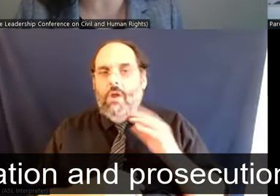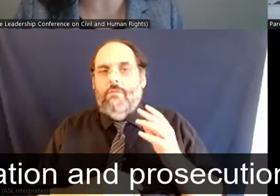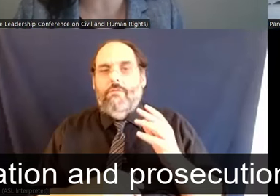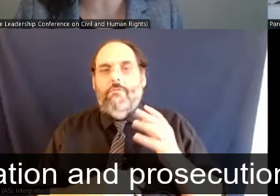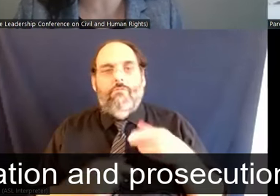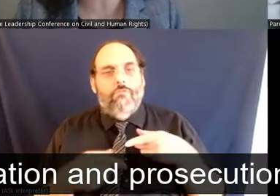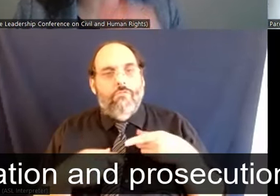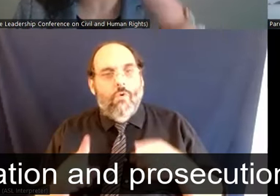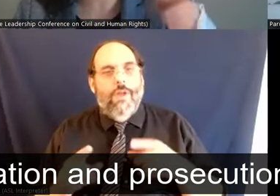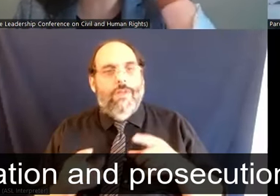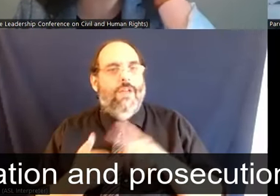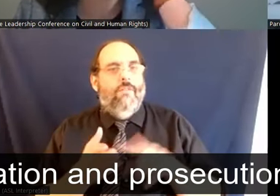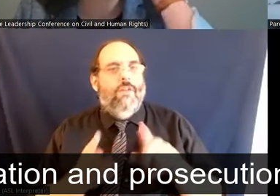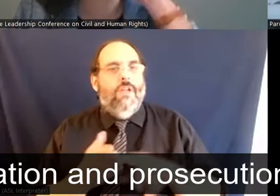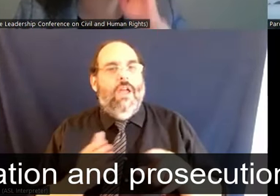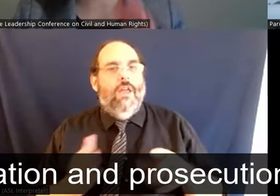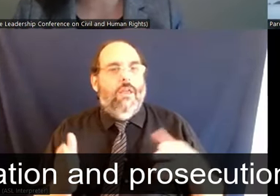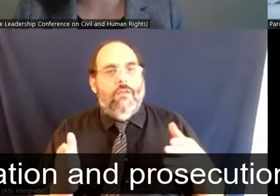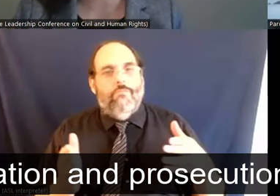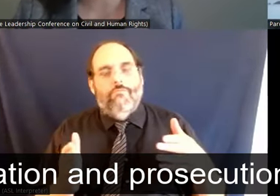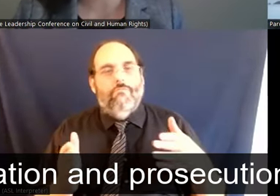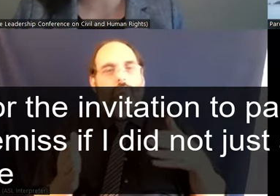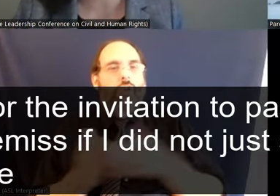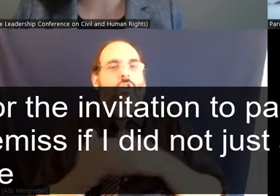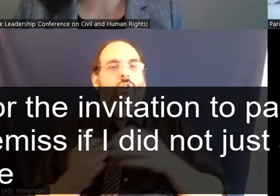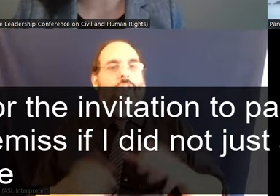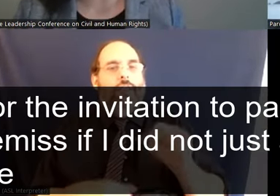during the investigation and prosecution of this case?